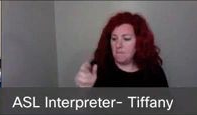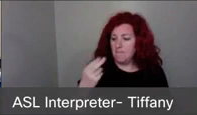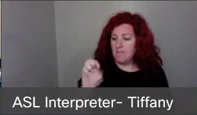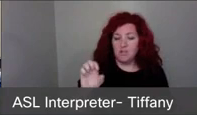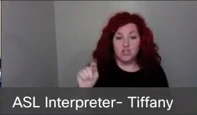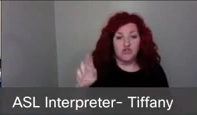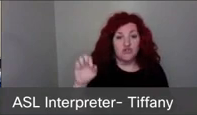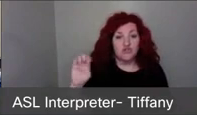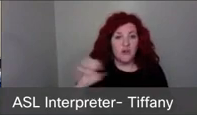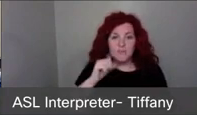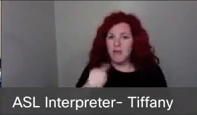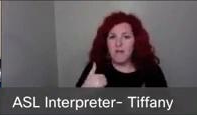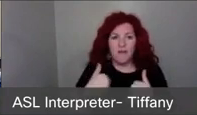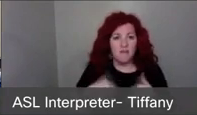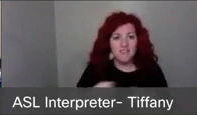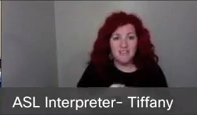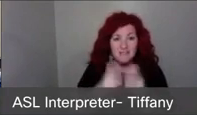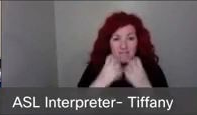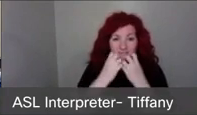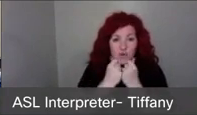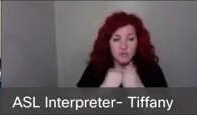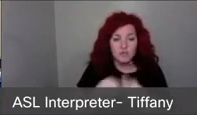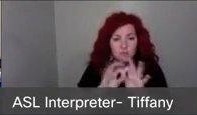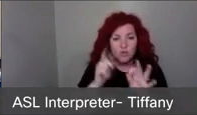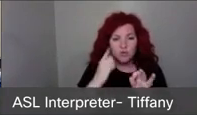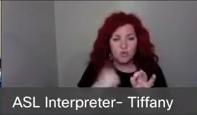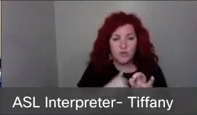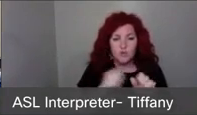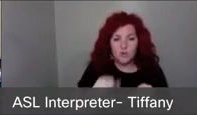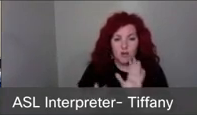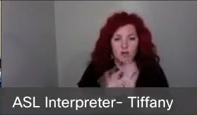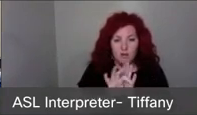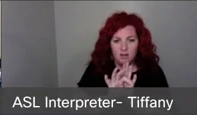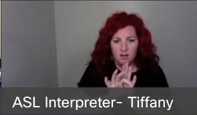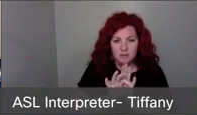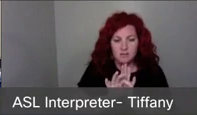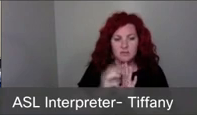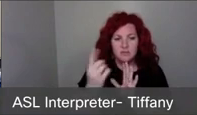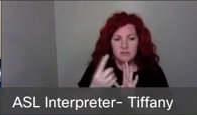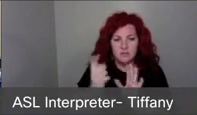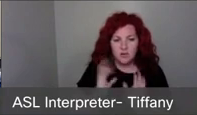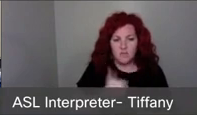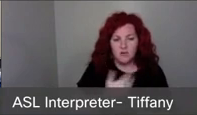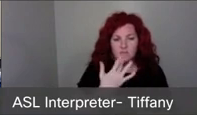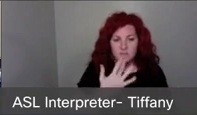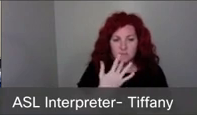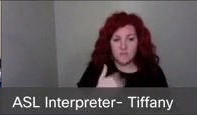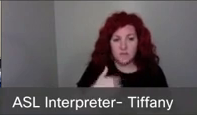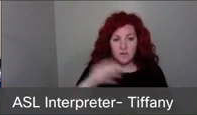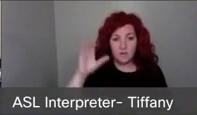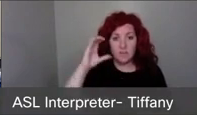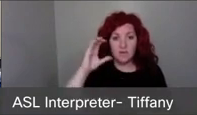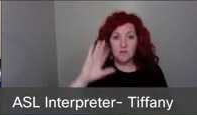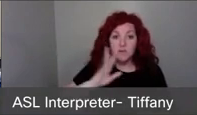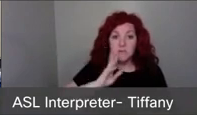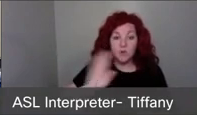us. It's important to us that we're able to elect a candidate of our choice. My cousin that spoke earlier, Donna Faye